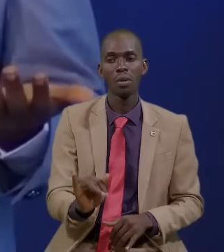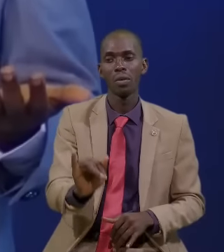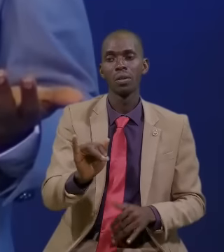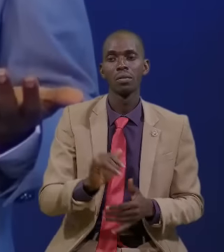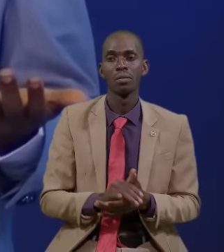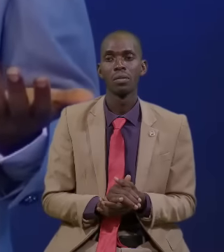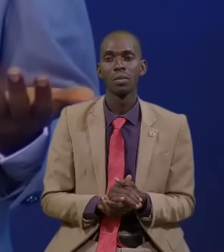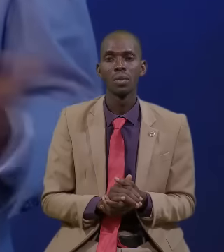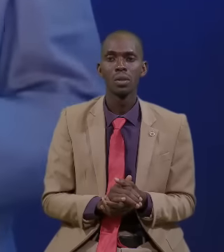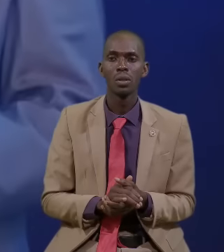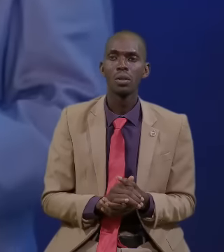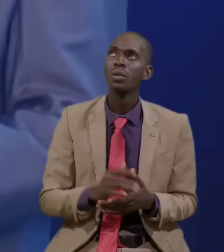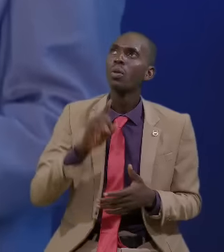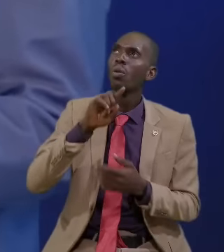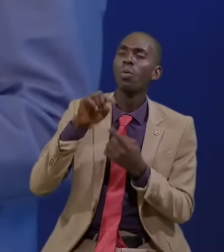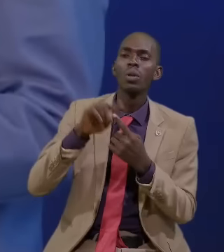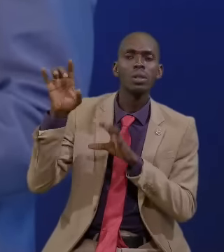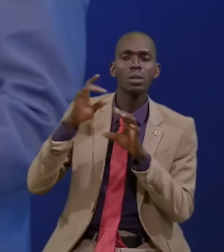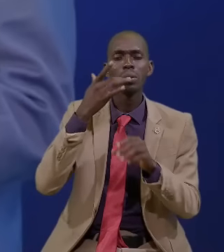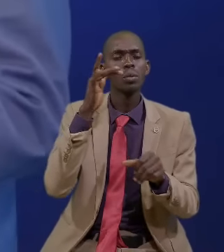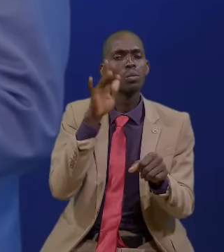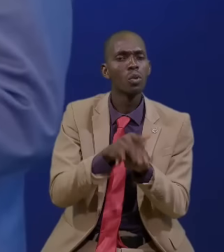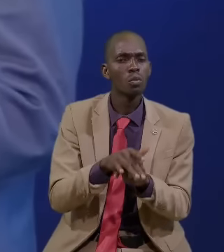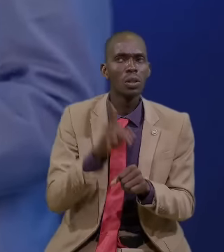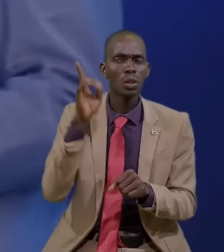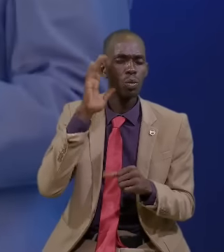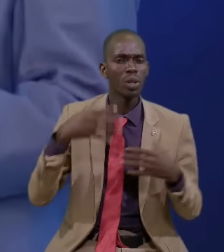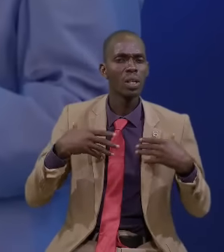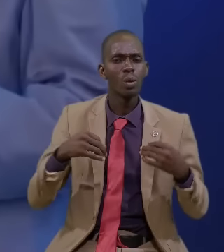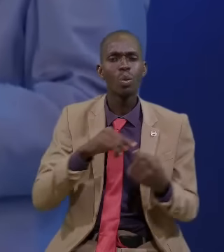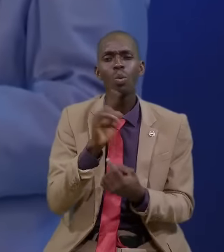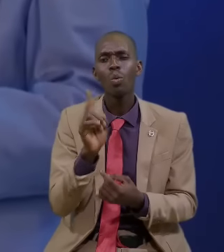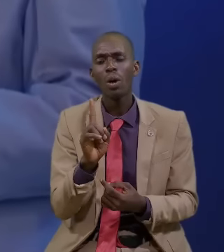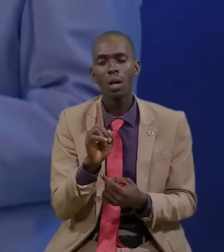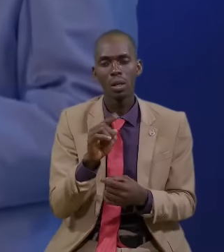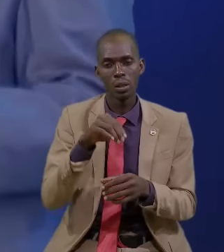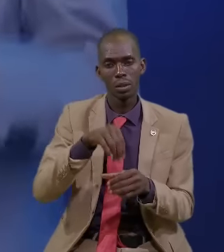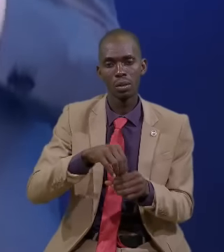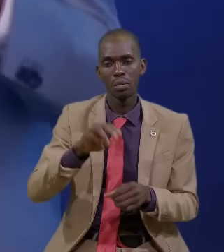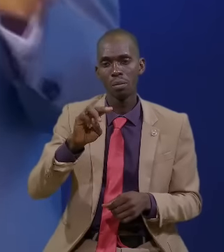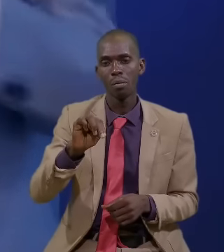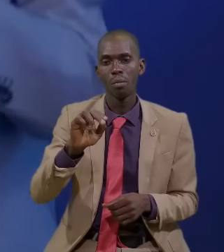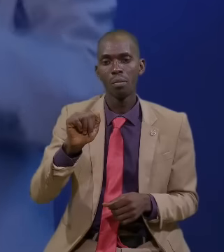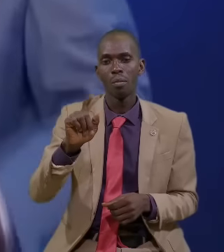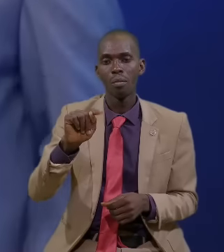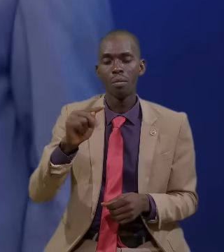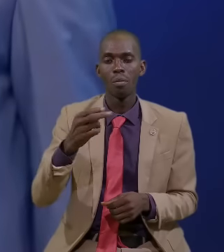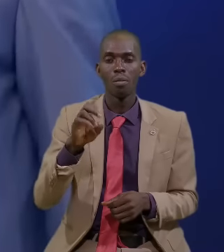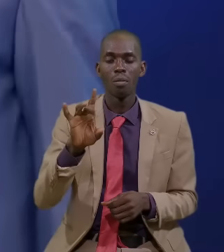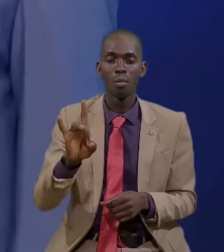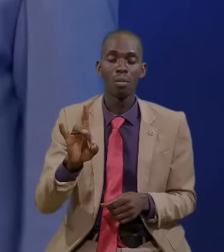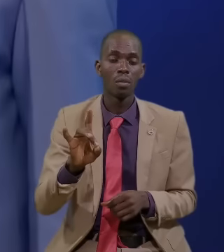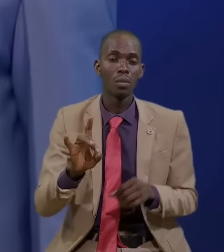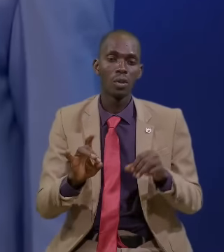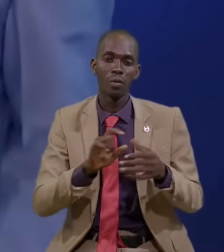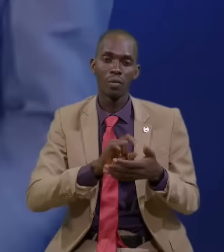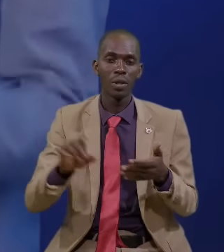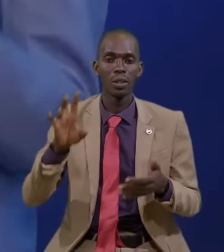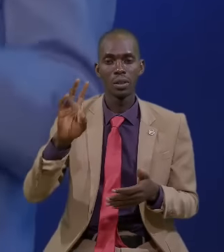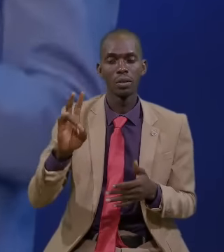he promise he will heal? Matthew chapter 8, reading from verse 7. And Jesus says